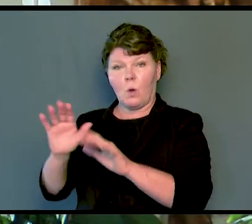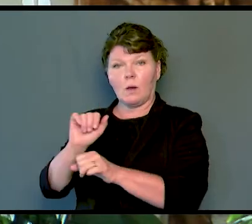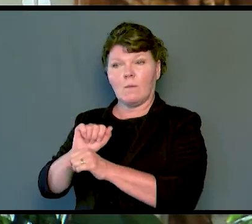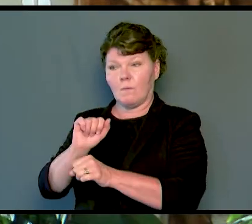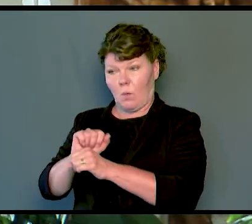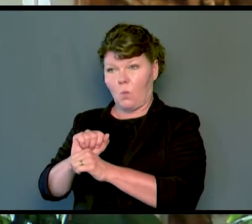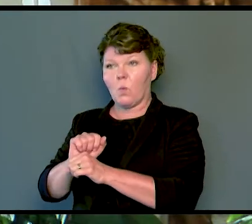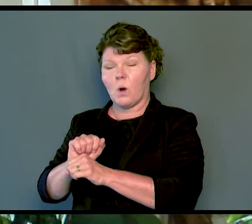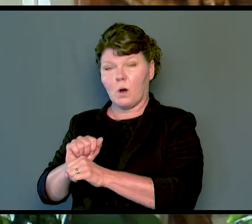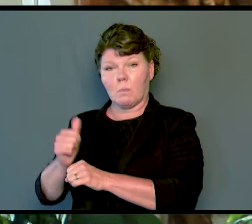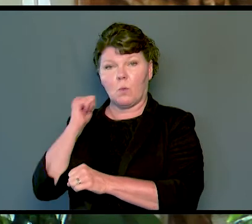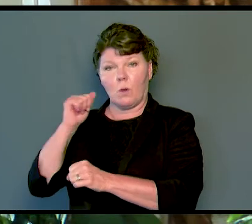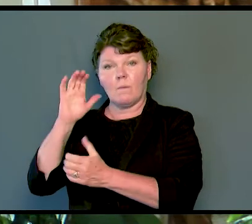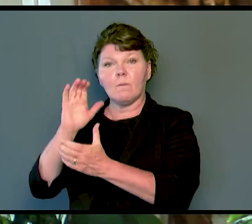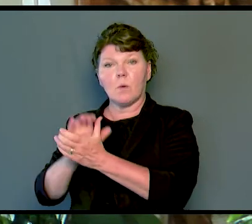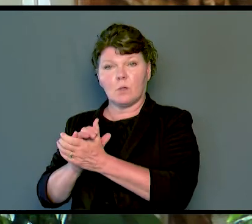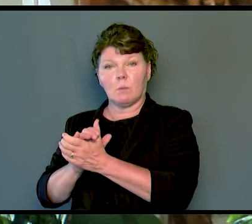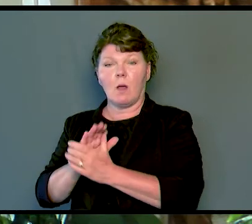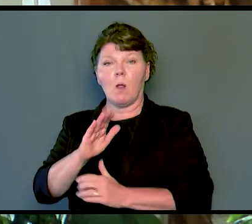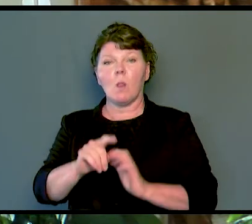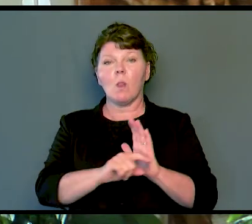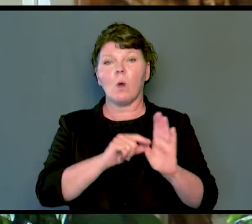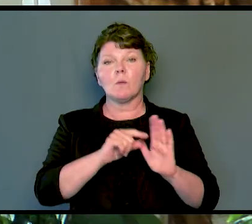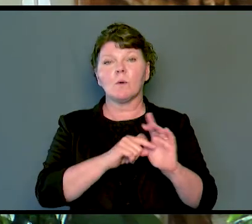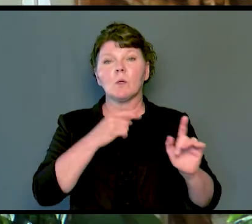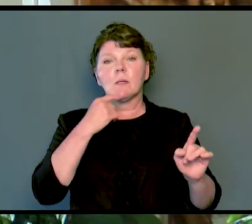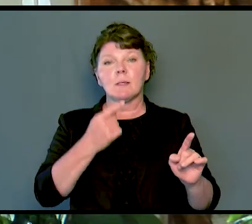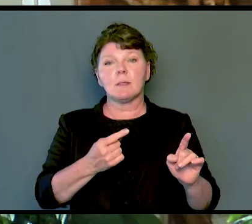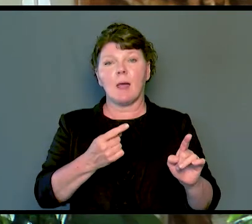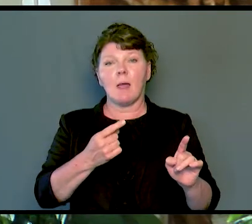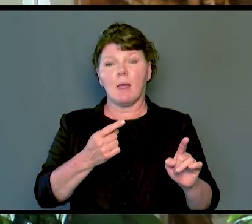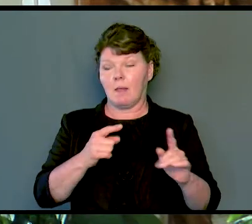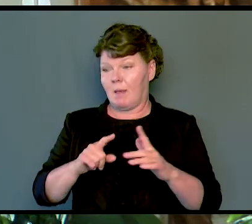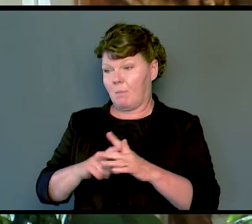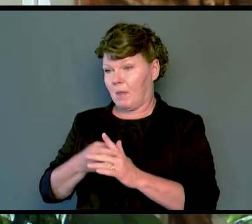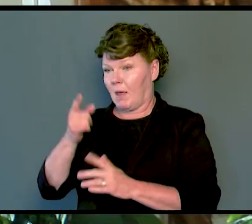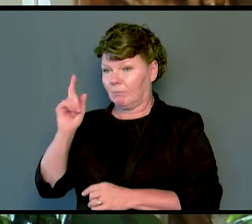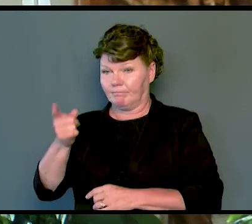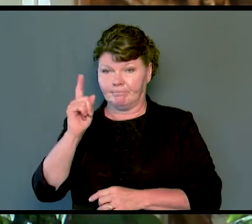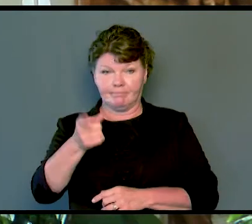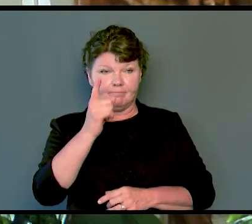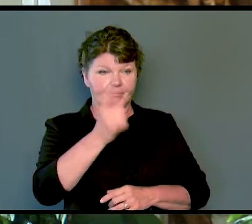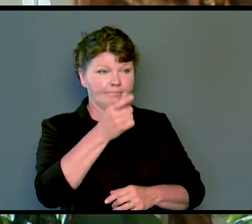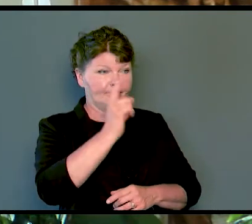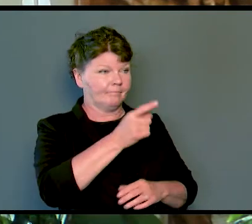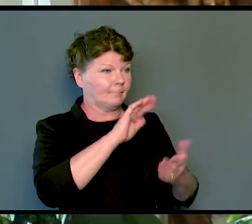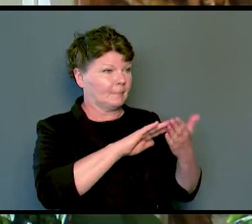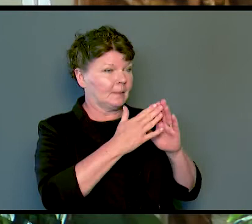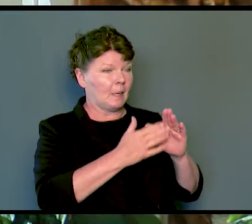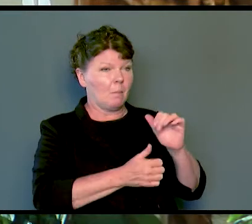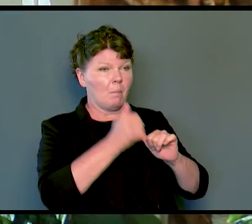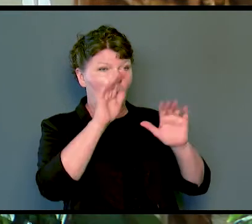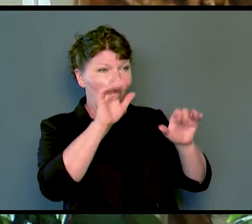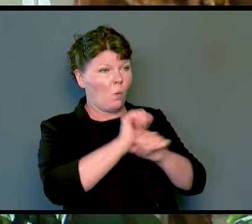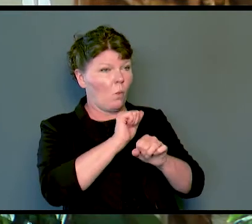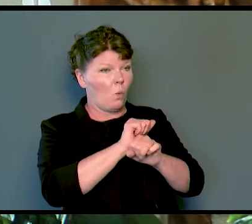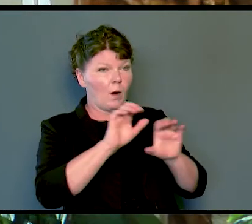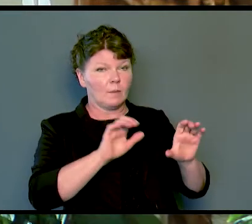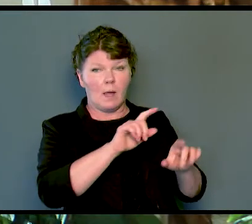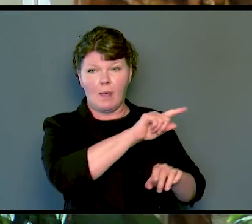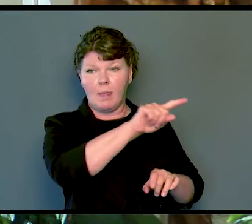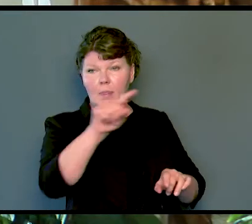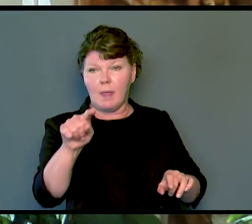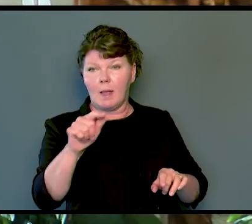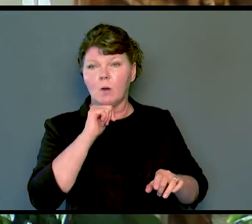miracles yet refused to believe in him. Those verses say, then he began to reprimand the cities in which most of his miracles were